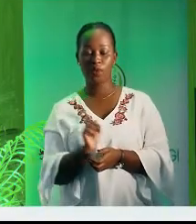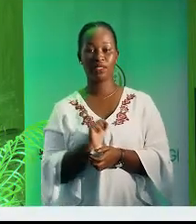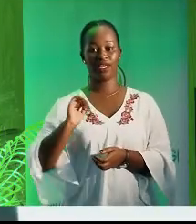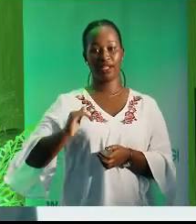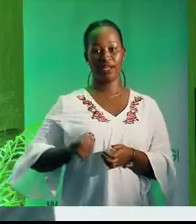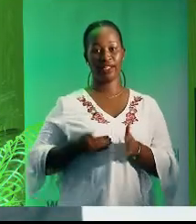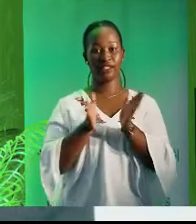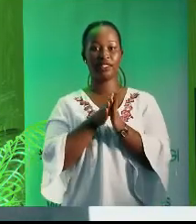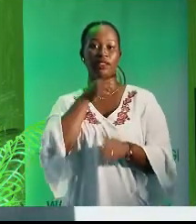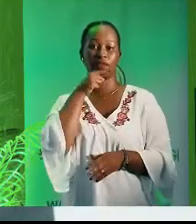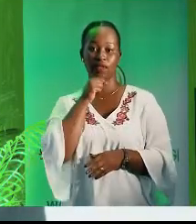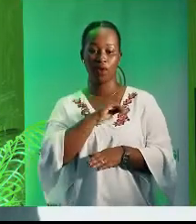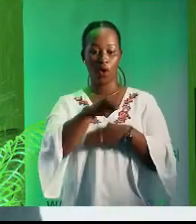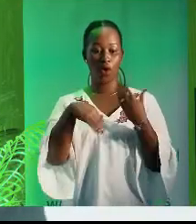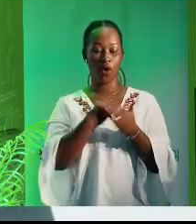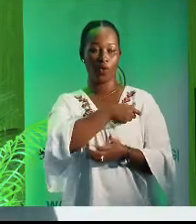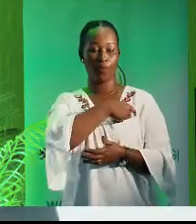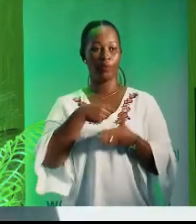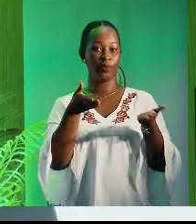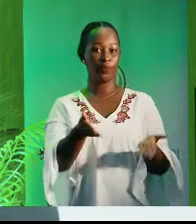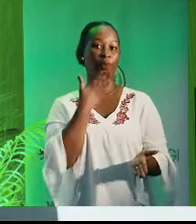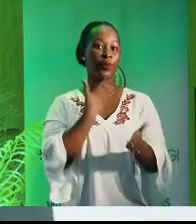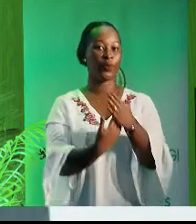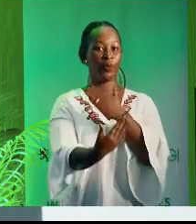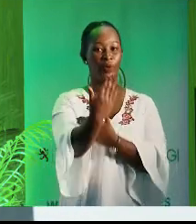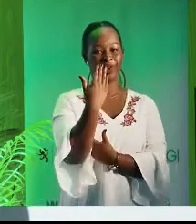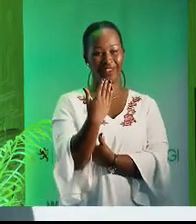ladies and gentlemen, all protocol observed, good morning.